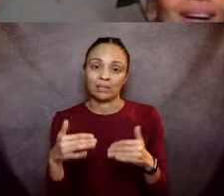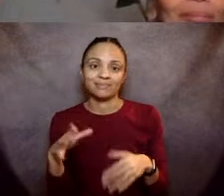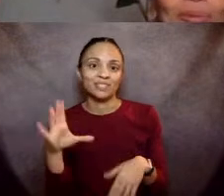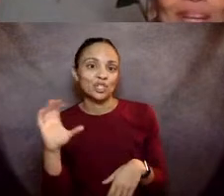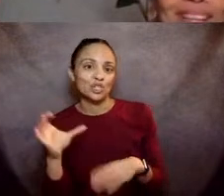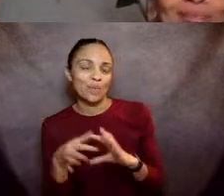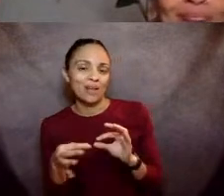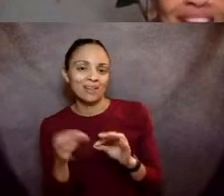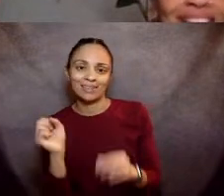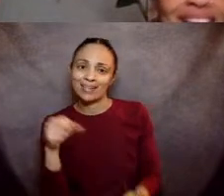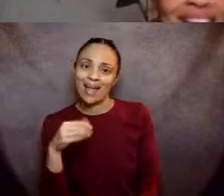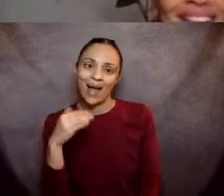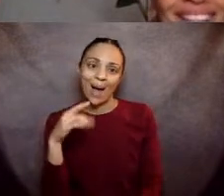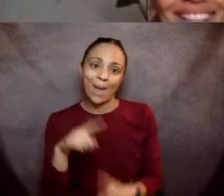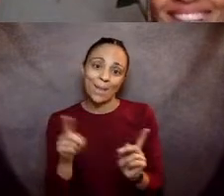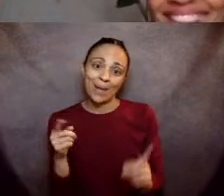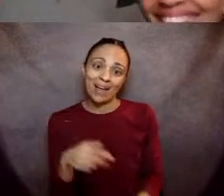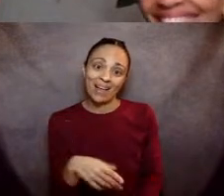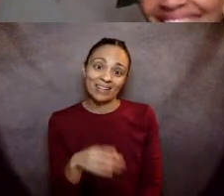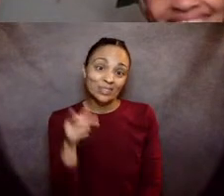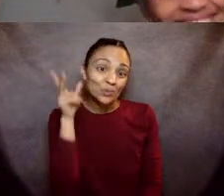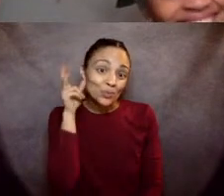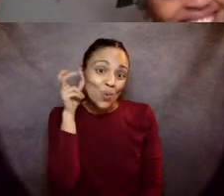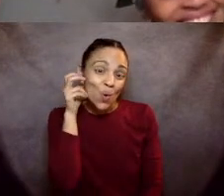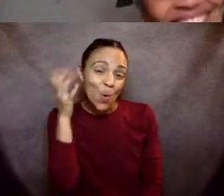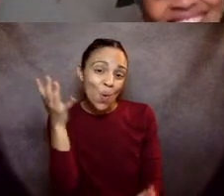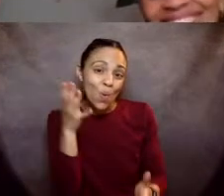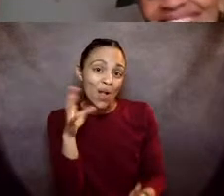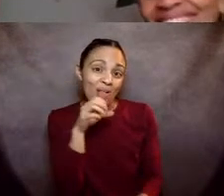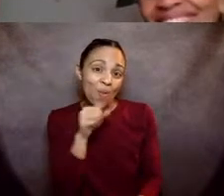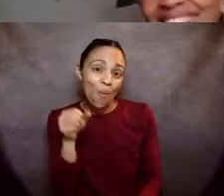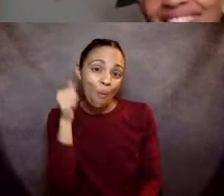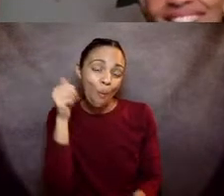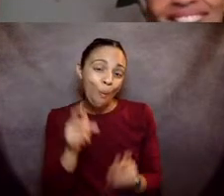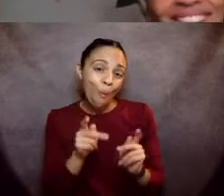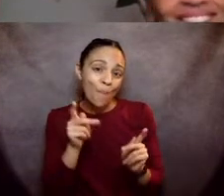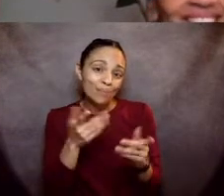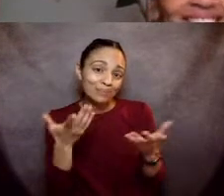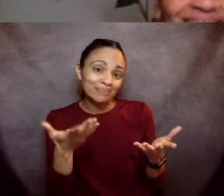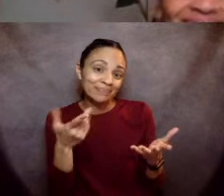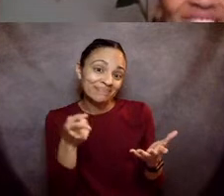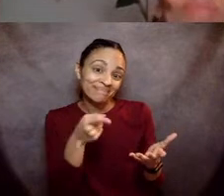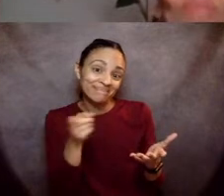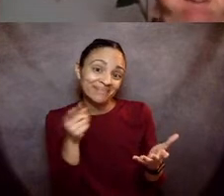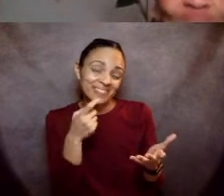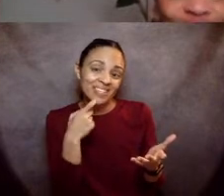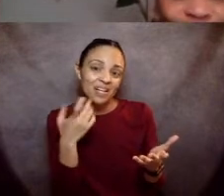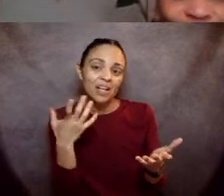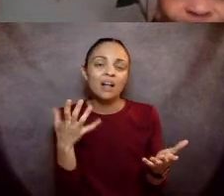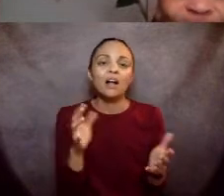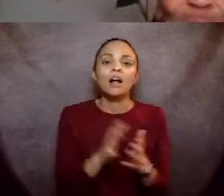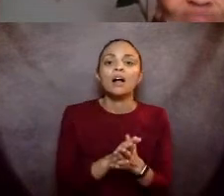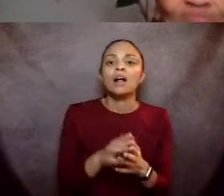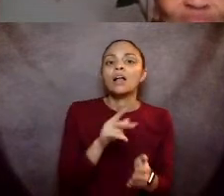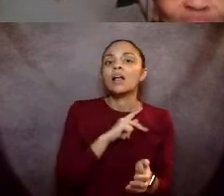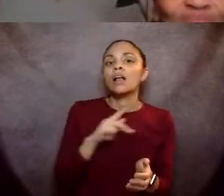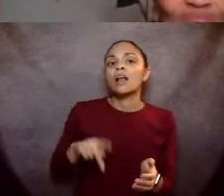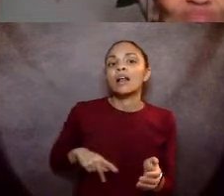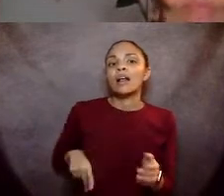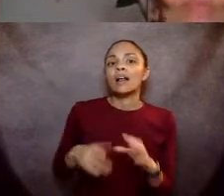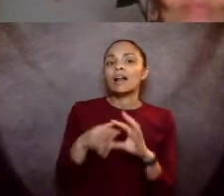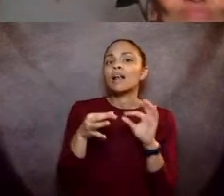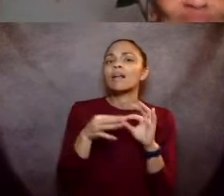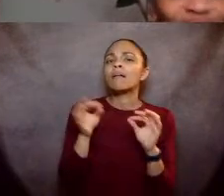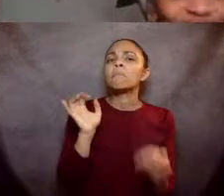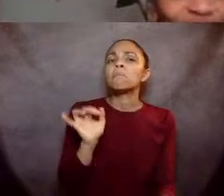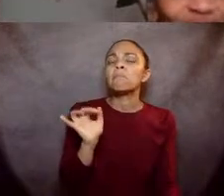They come with it, right? If I look at my footprint, what do I